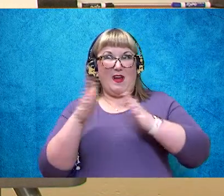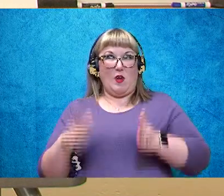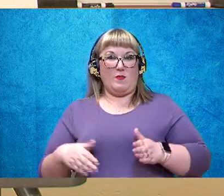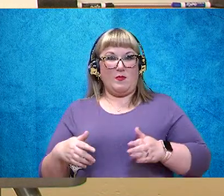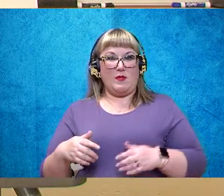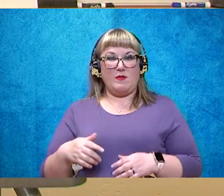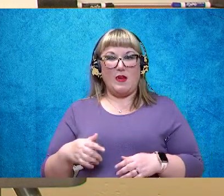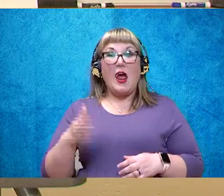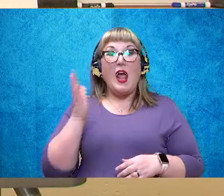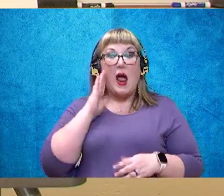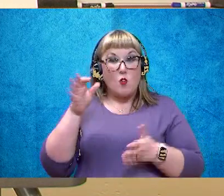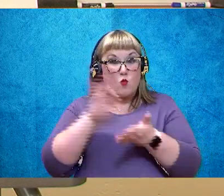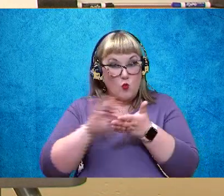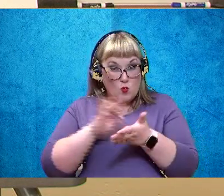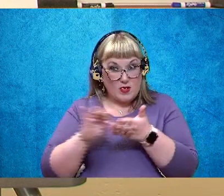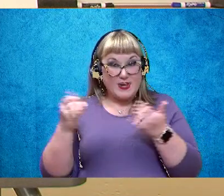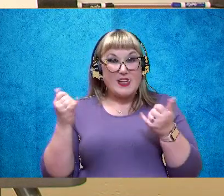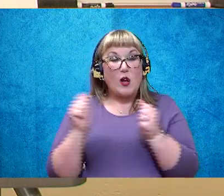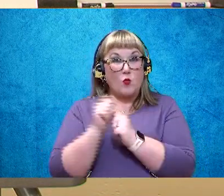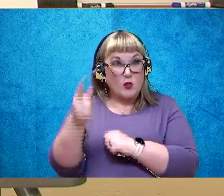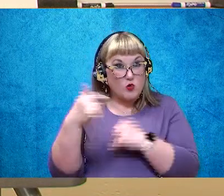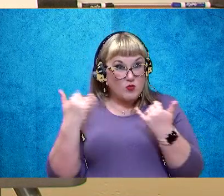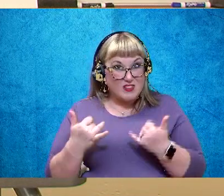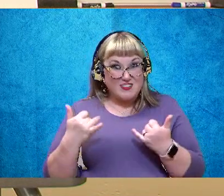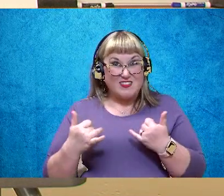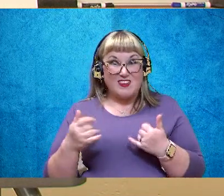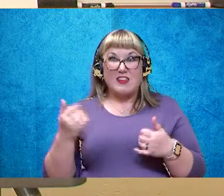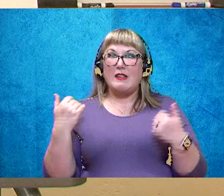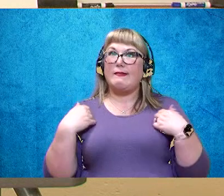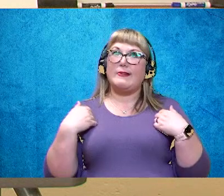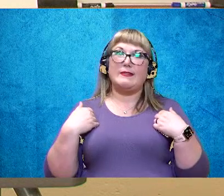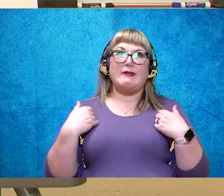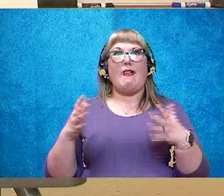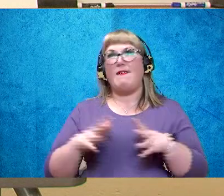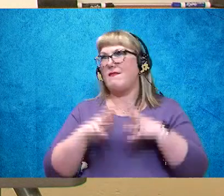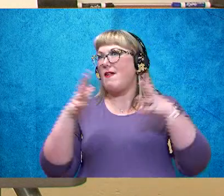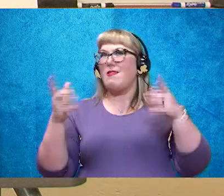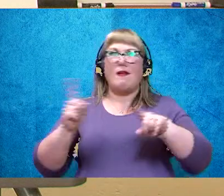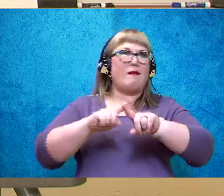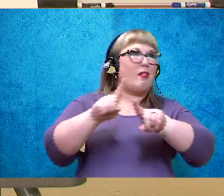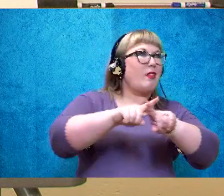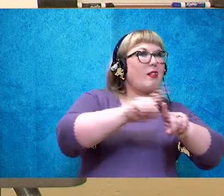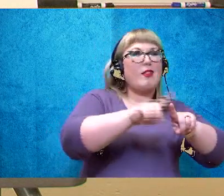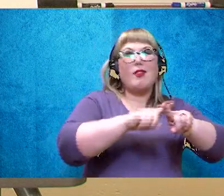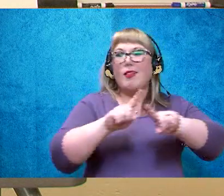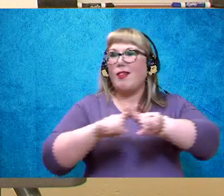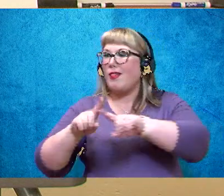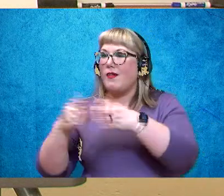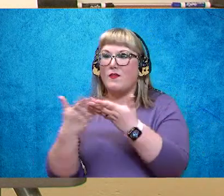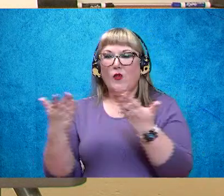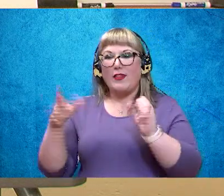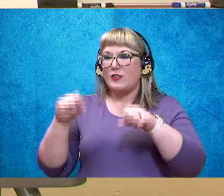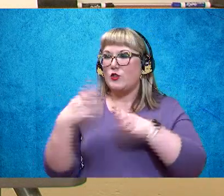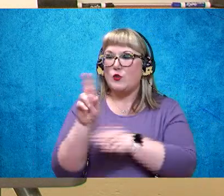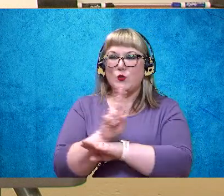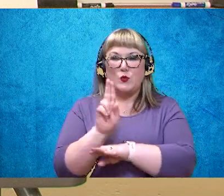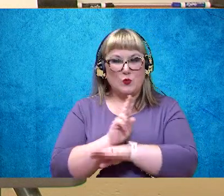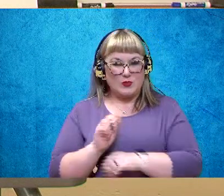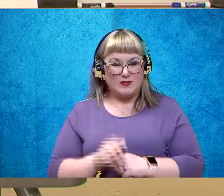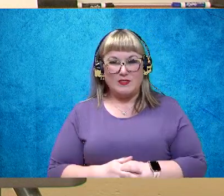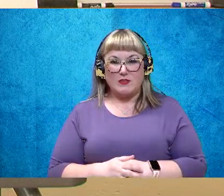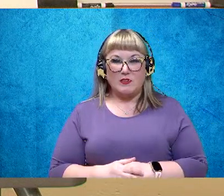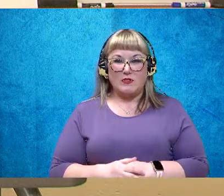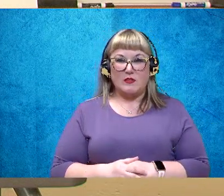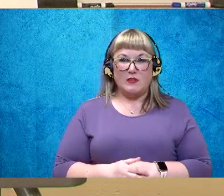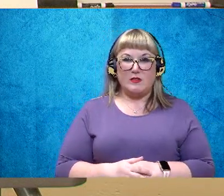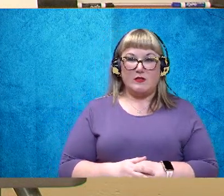am going to count with you today. But there are tons of collections that you can find in your house of things to count. So let me show you some of the